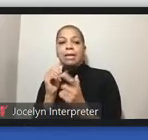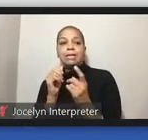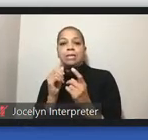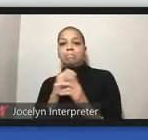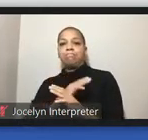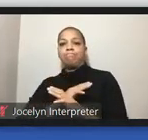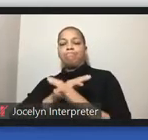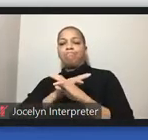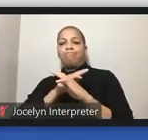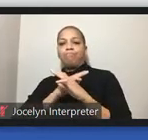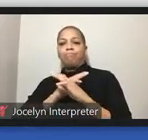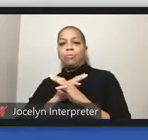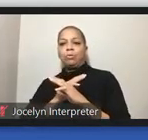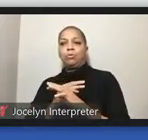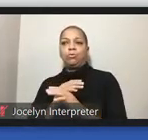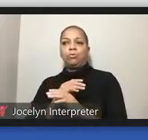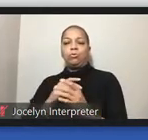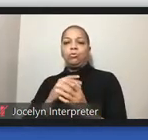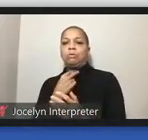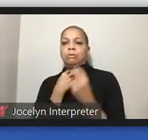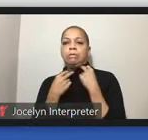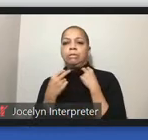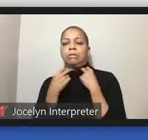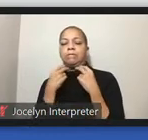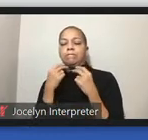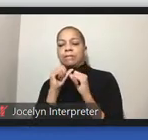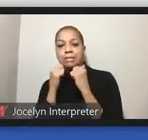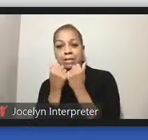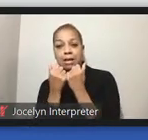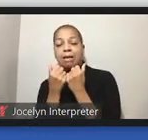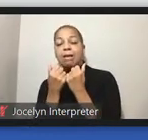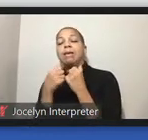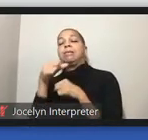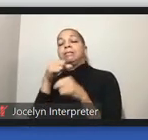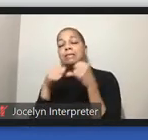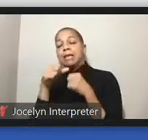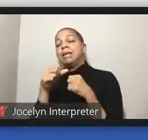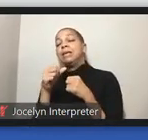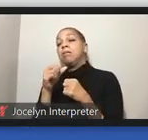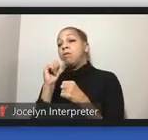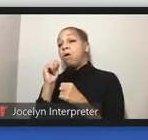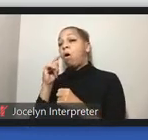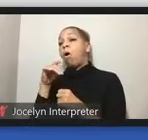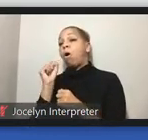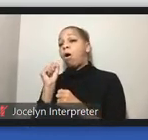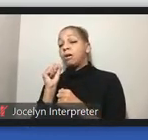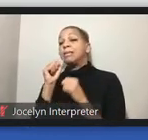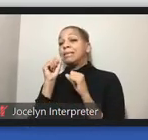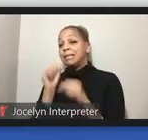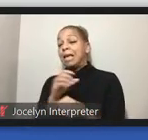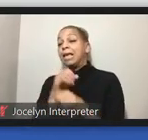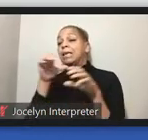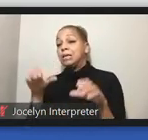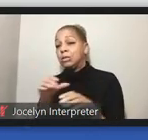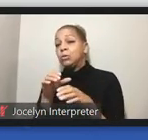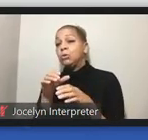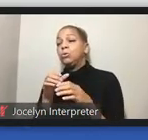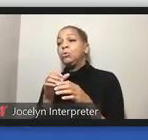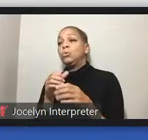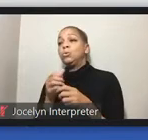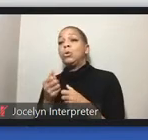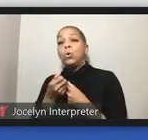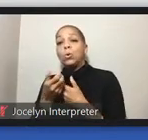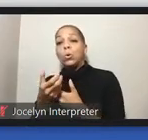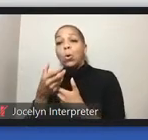of a spectacle society. Artists can and do cause harm. I've identified